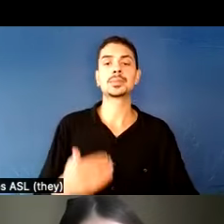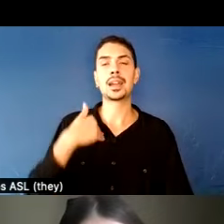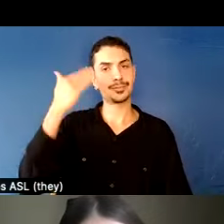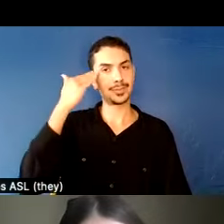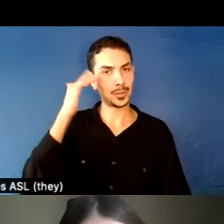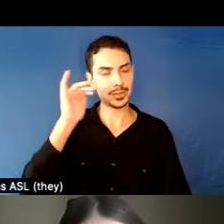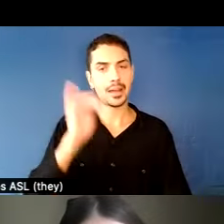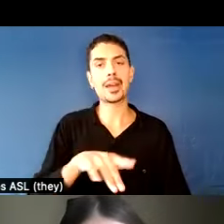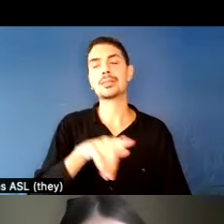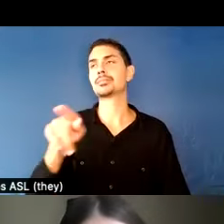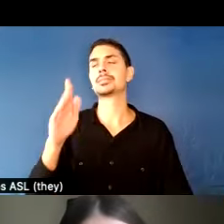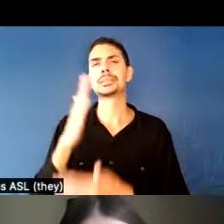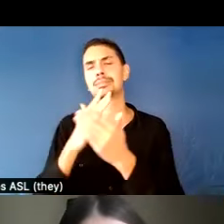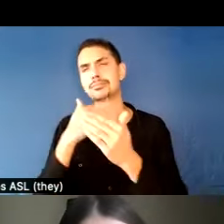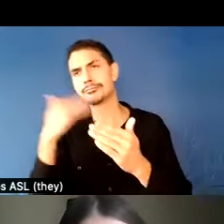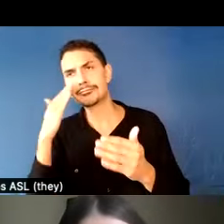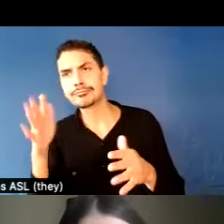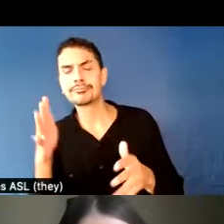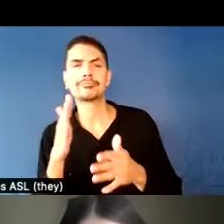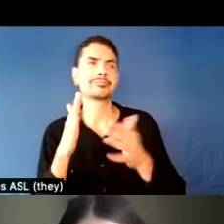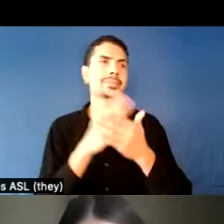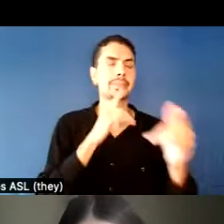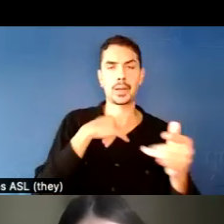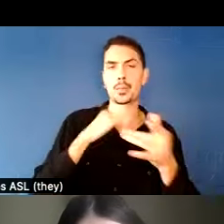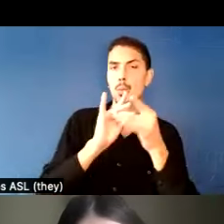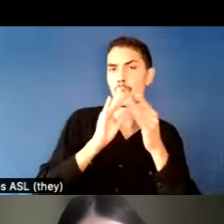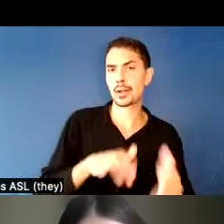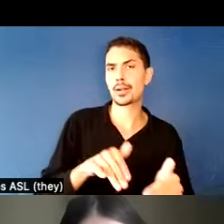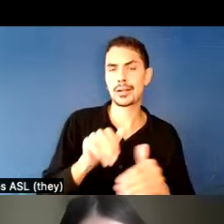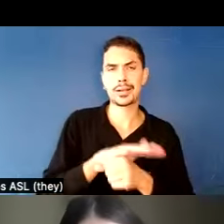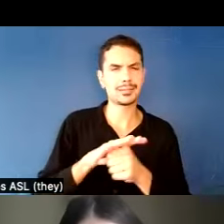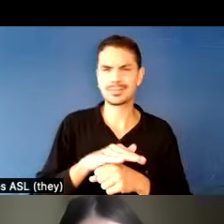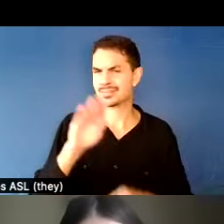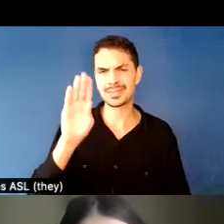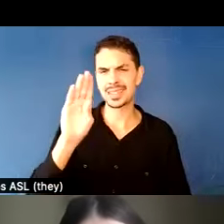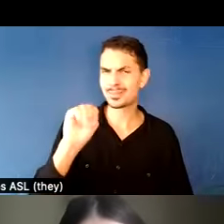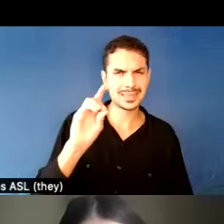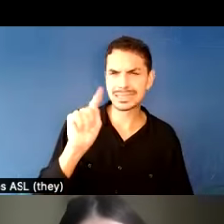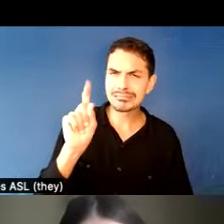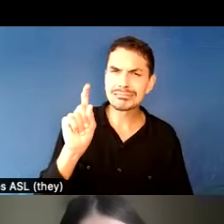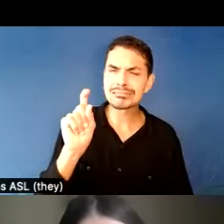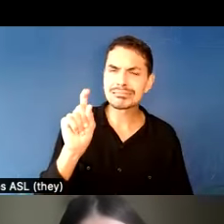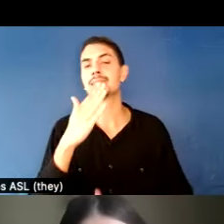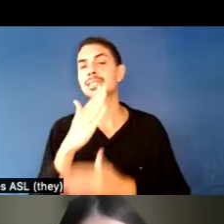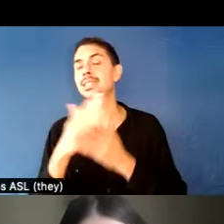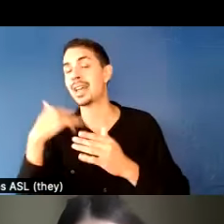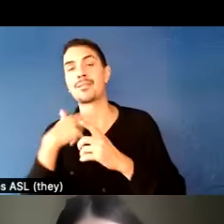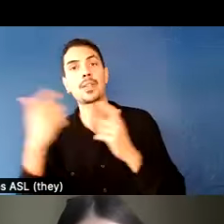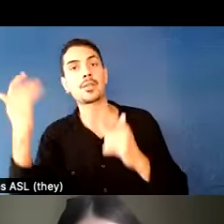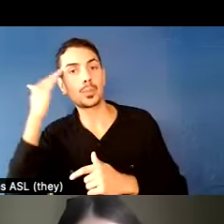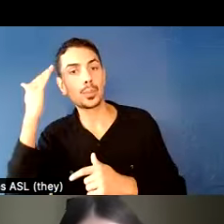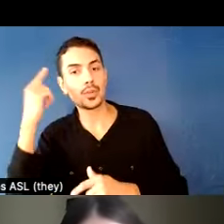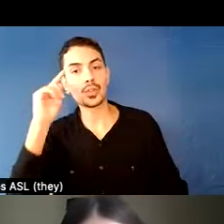advocate, SART coordinator in the area, not familiar with MDTs, very familiar, currently on call for